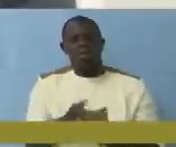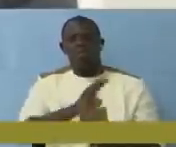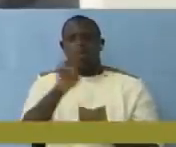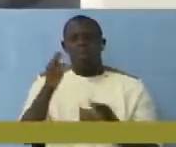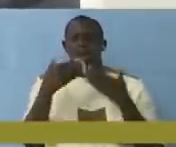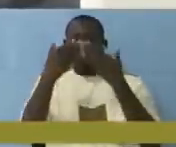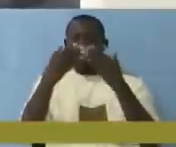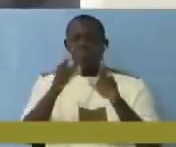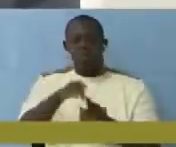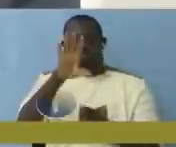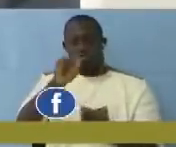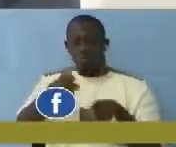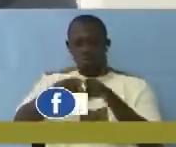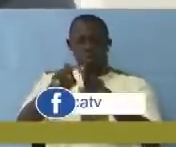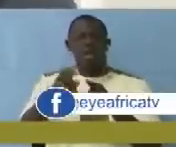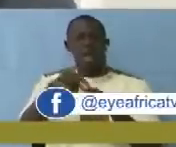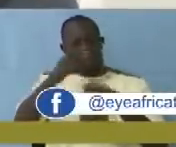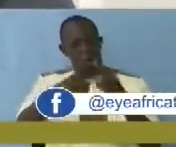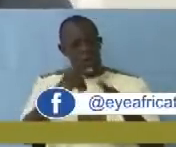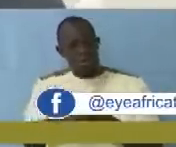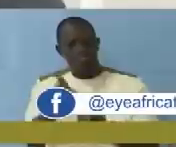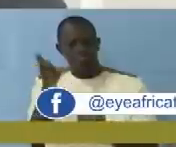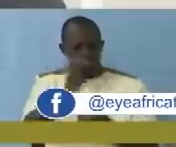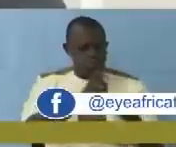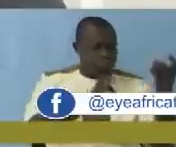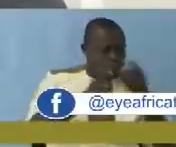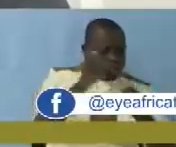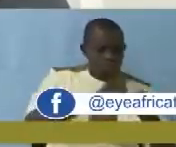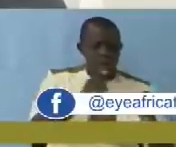with counter-espionage. Tell